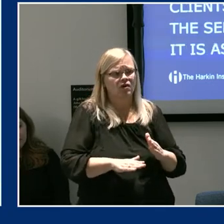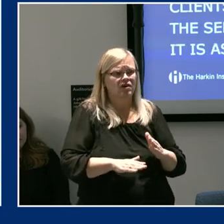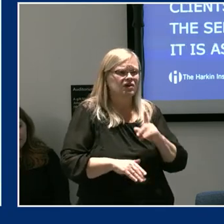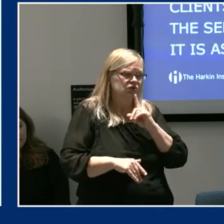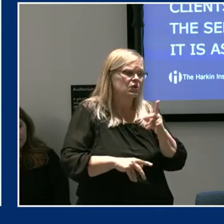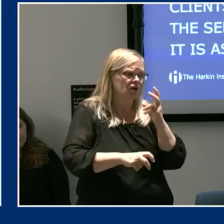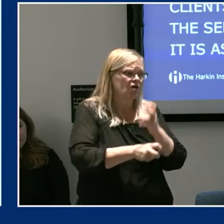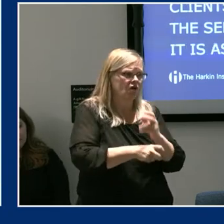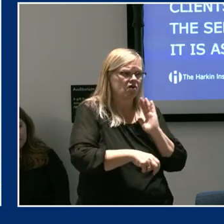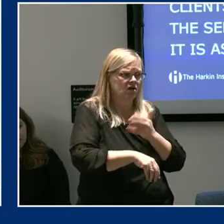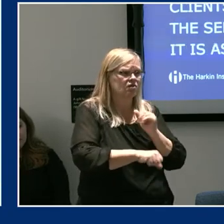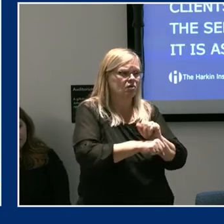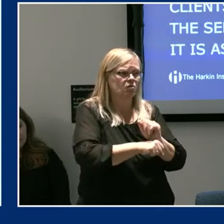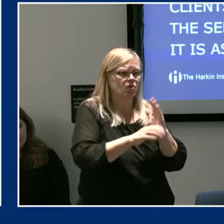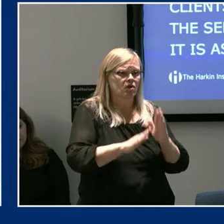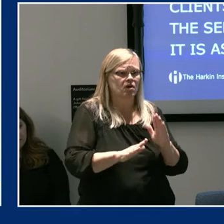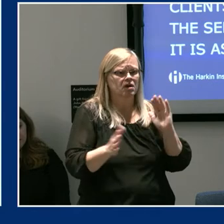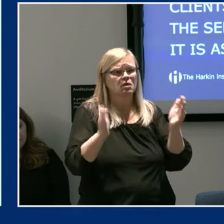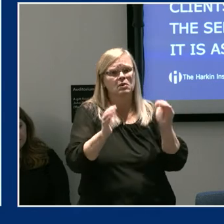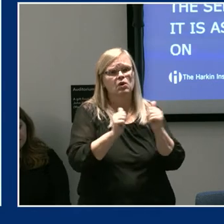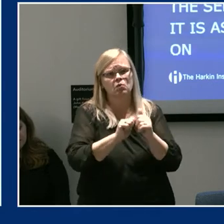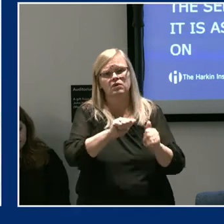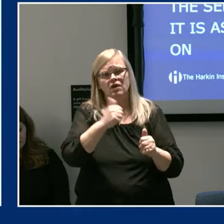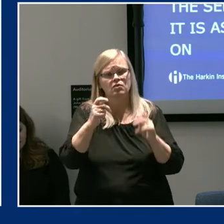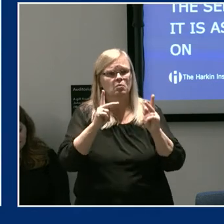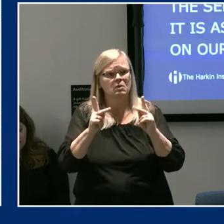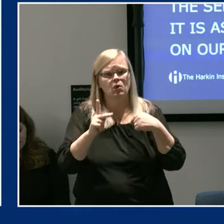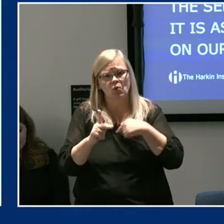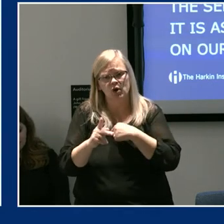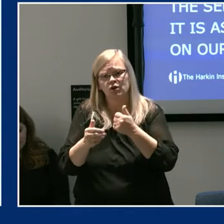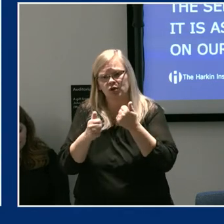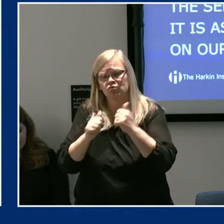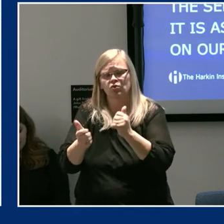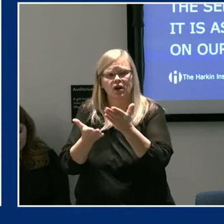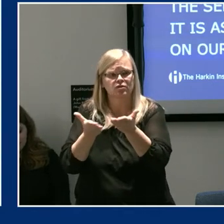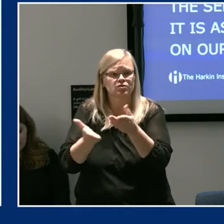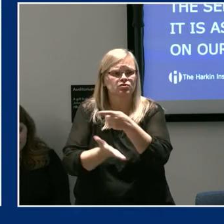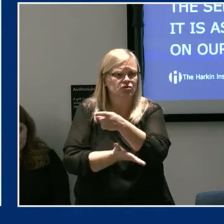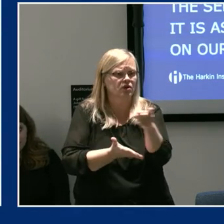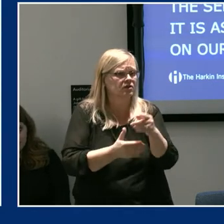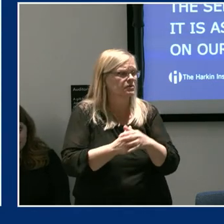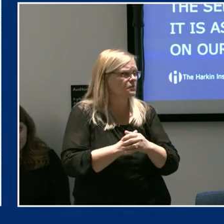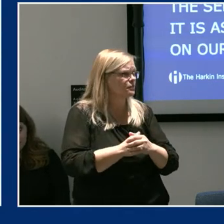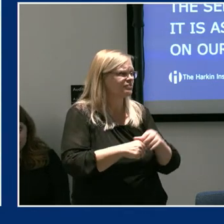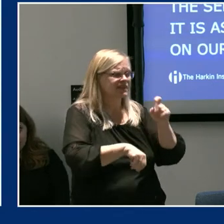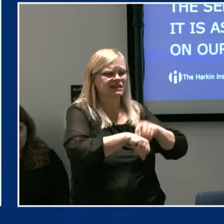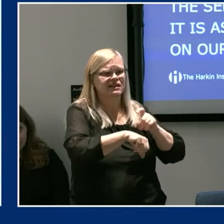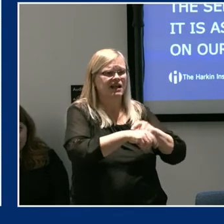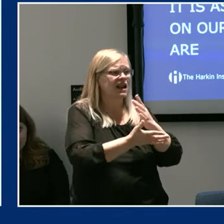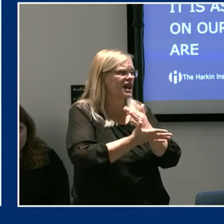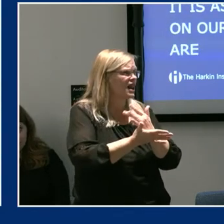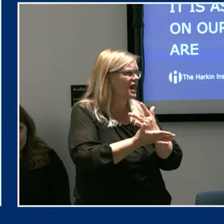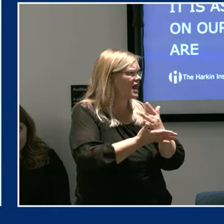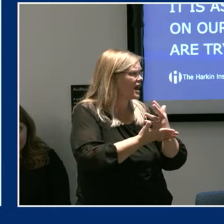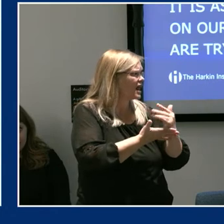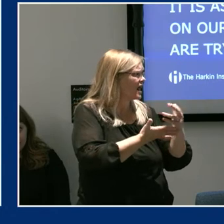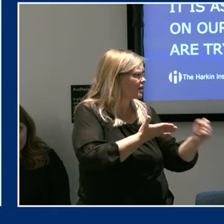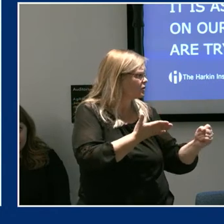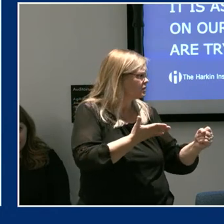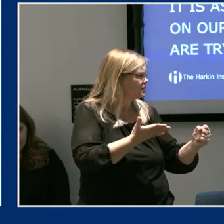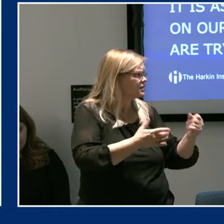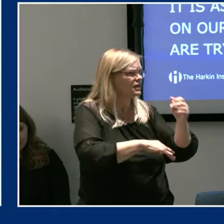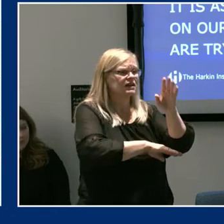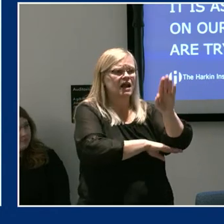our employees, as it is for the people who we are trying to serve. Well, I know our time is running out. We got to go to our